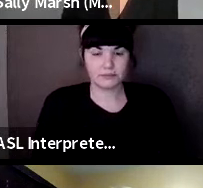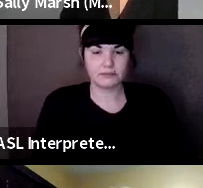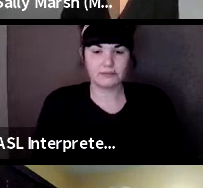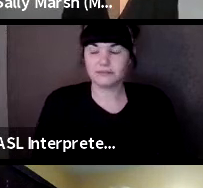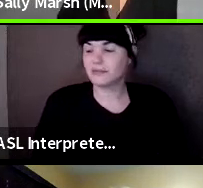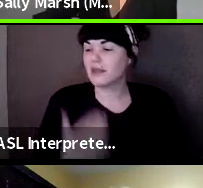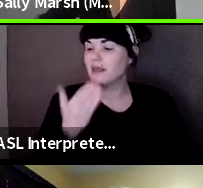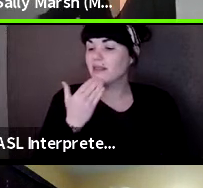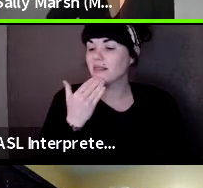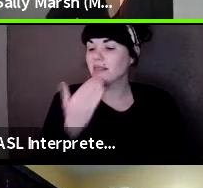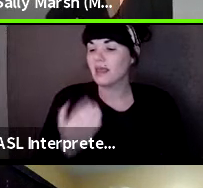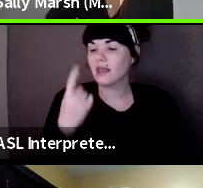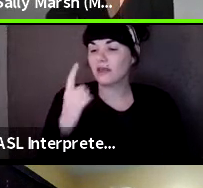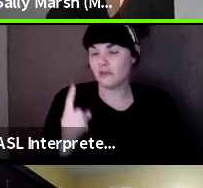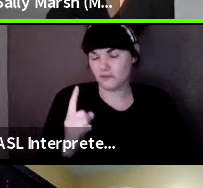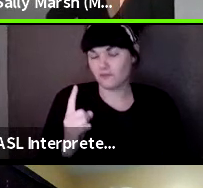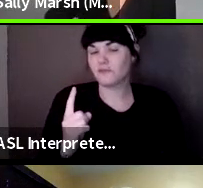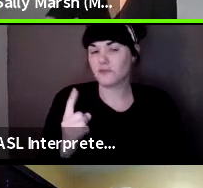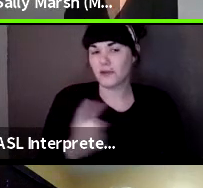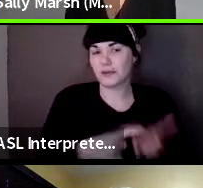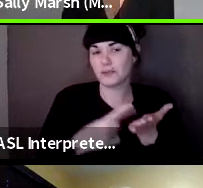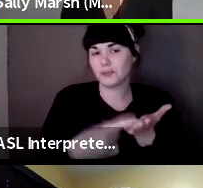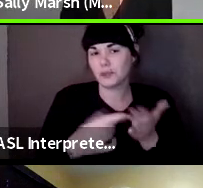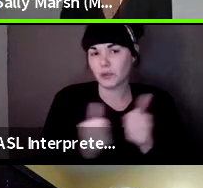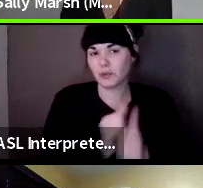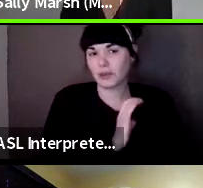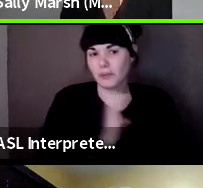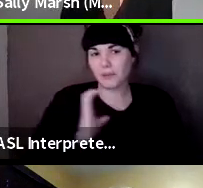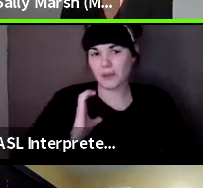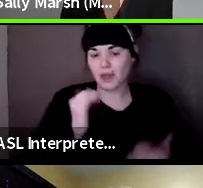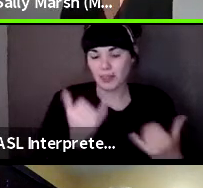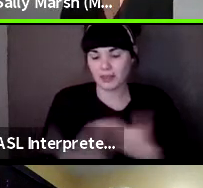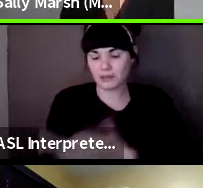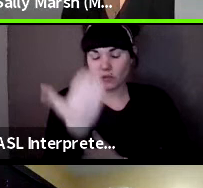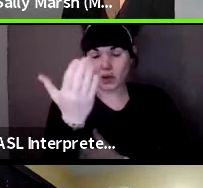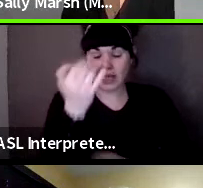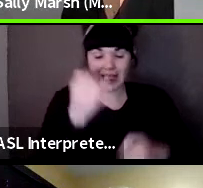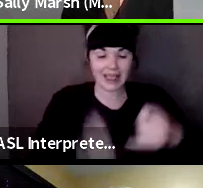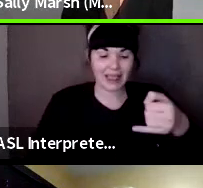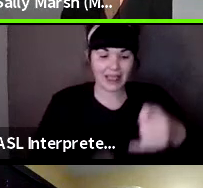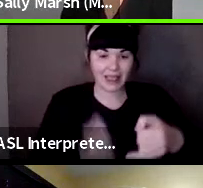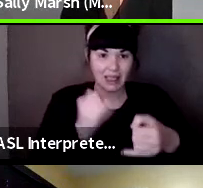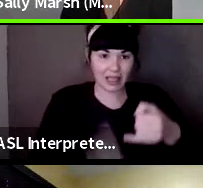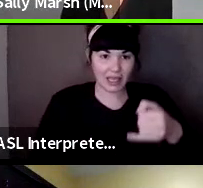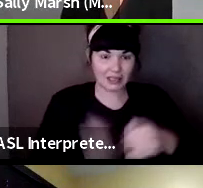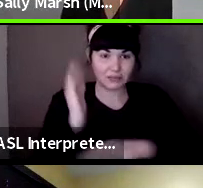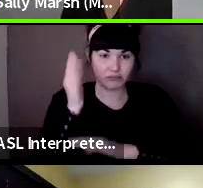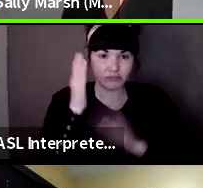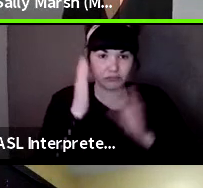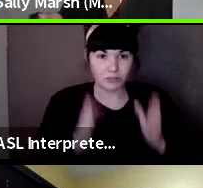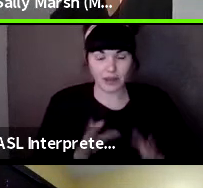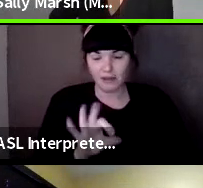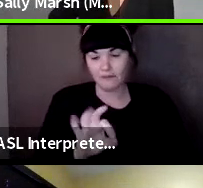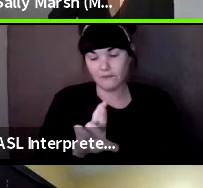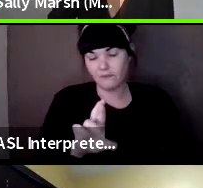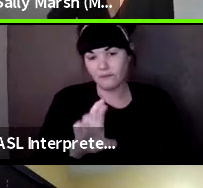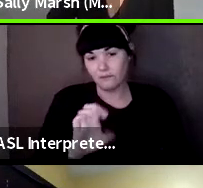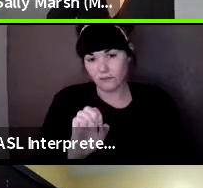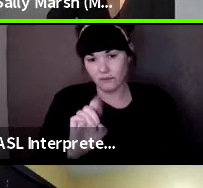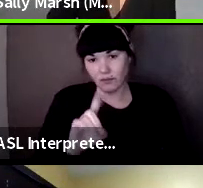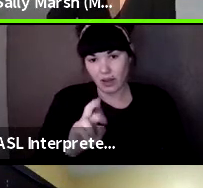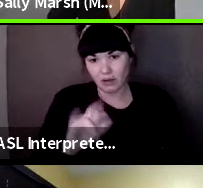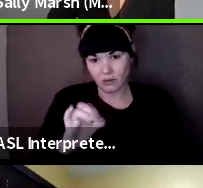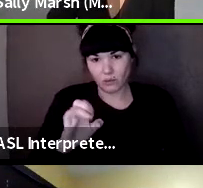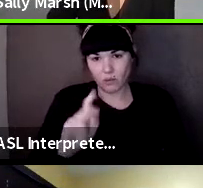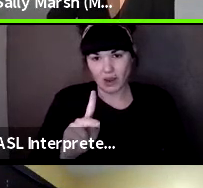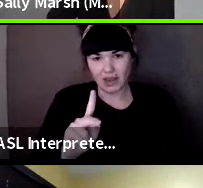Thank you for addressing the commission this morning. Our final participant in live public comment is Frederick Neinstedt. Please